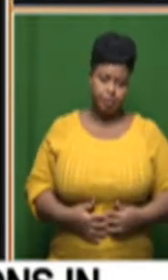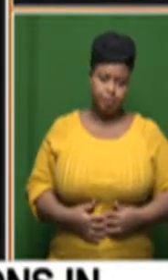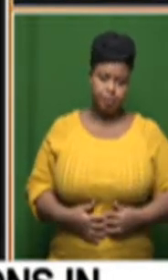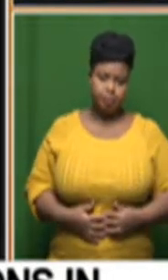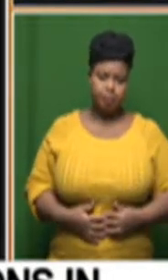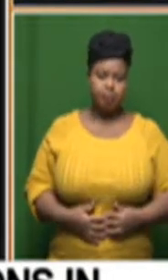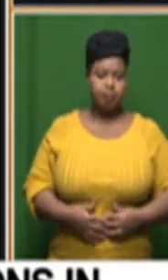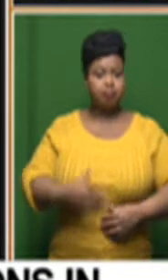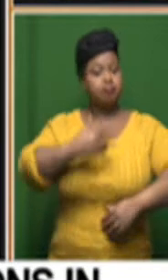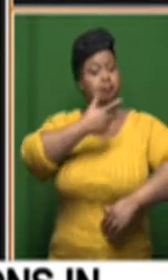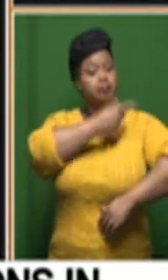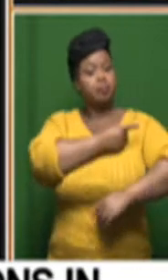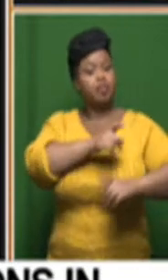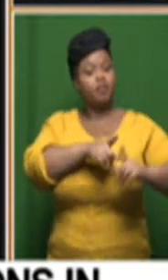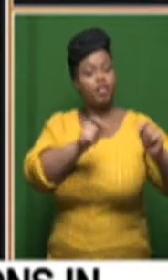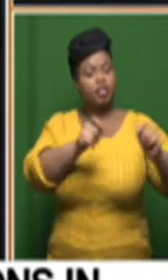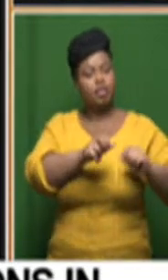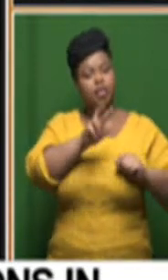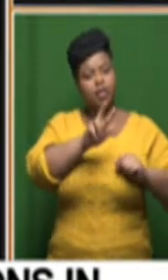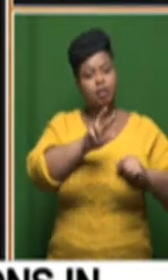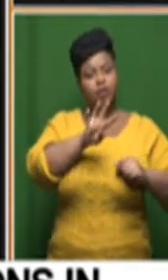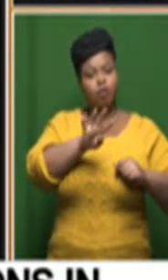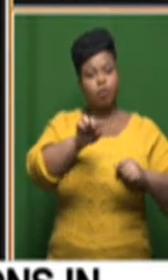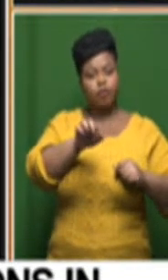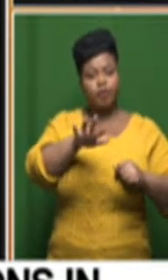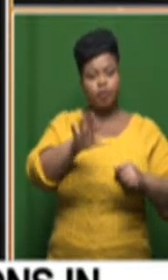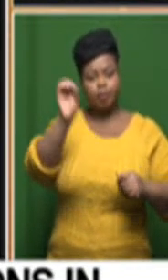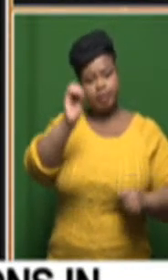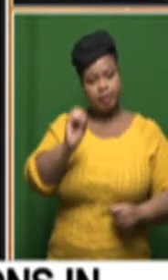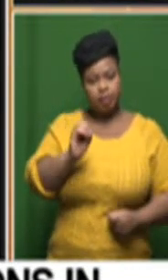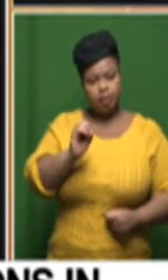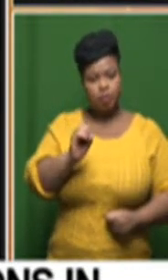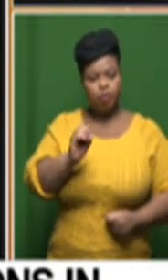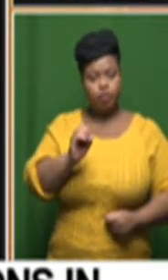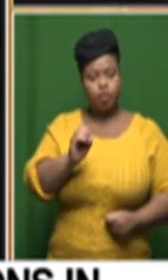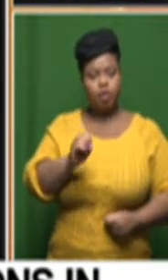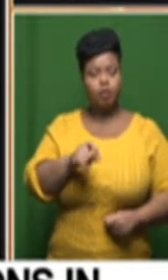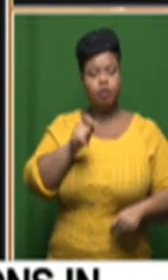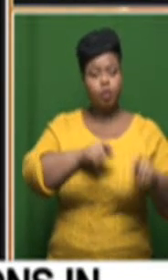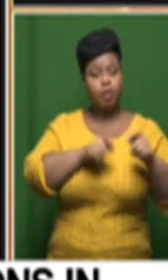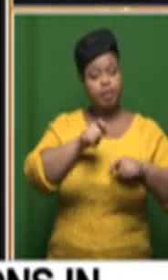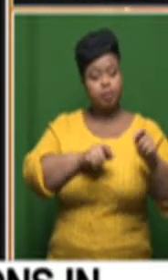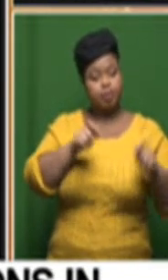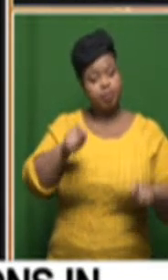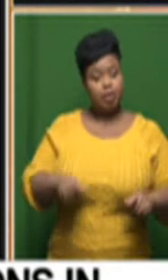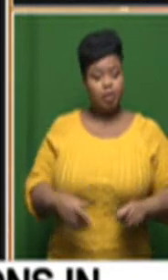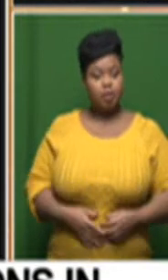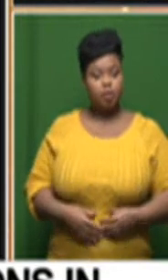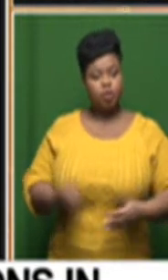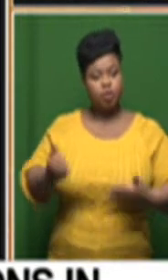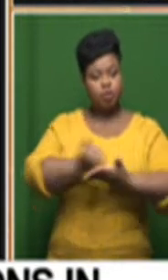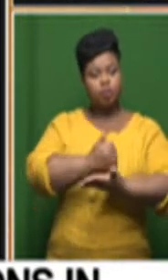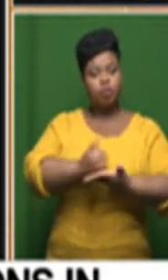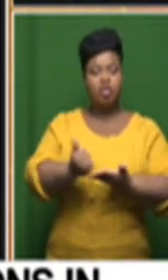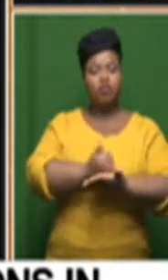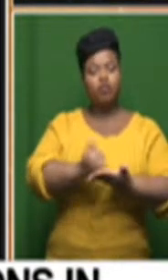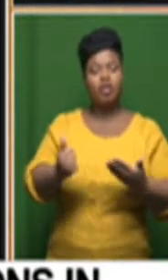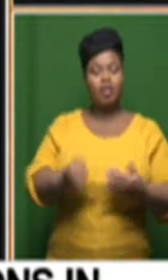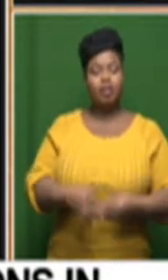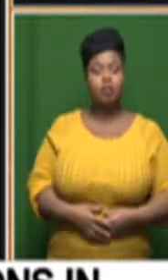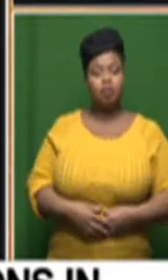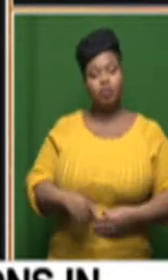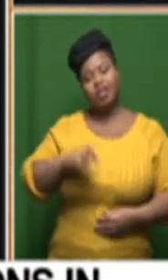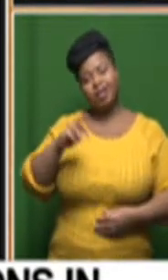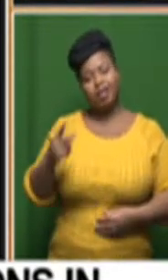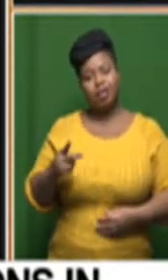have vaccinated 84.5% of those people. The registration of the other